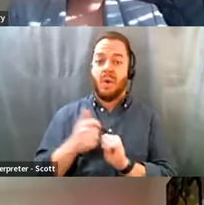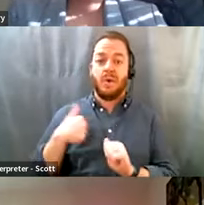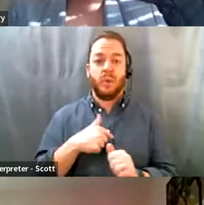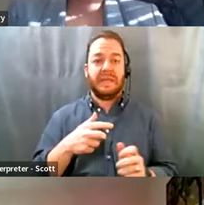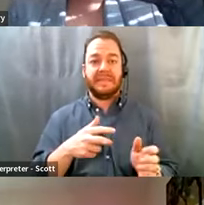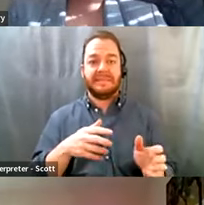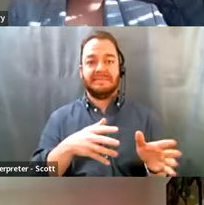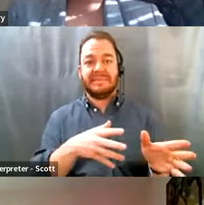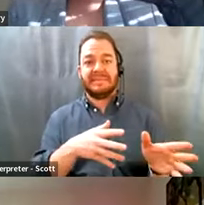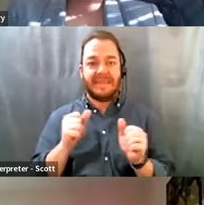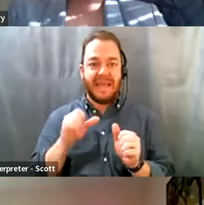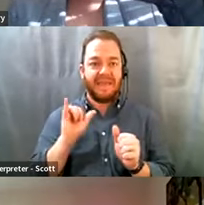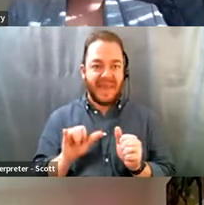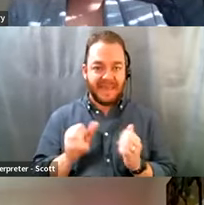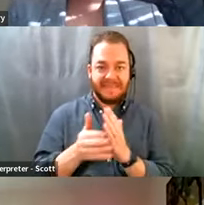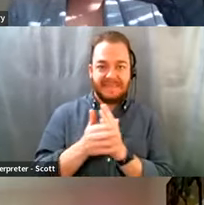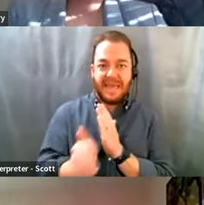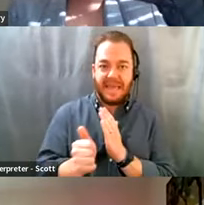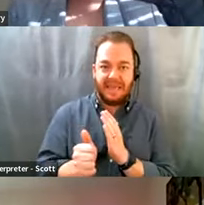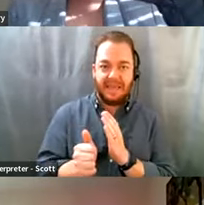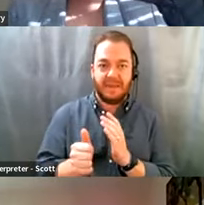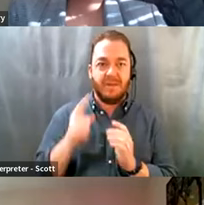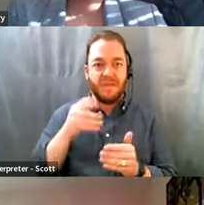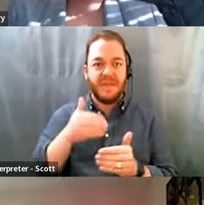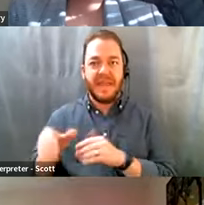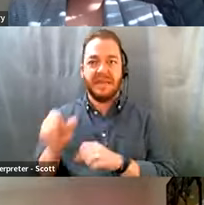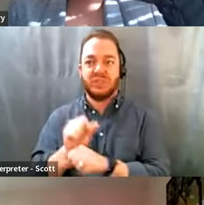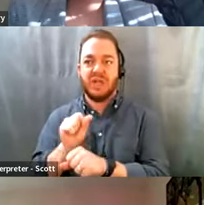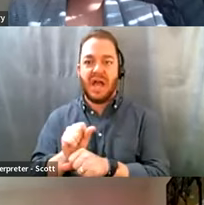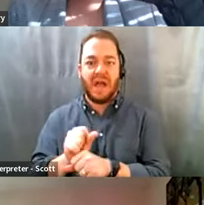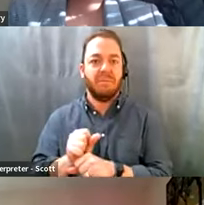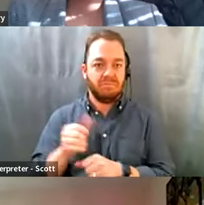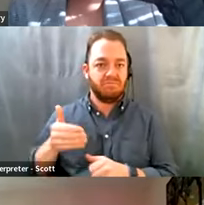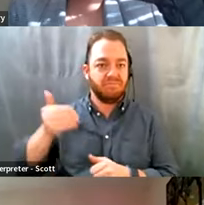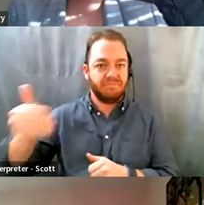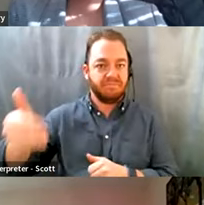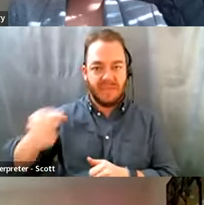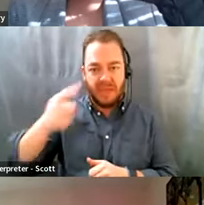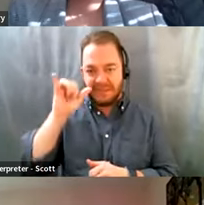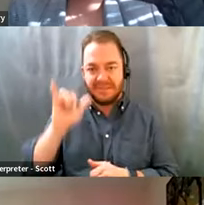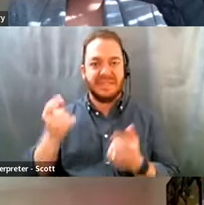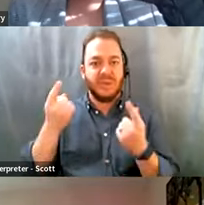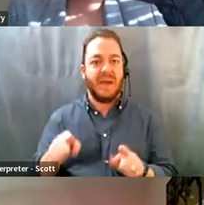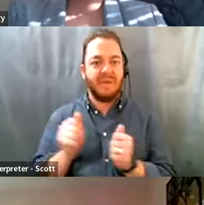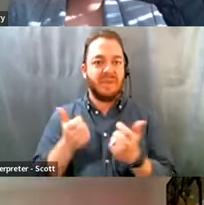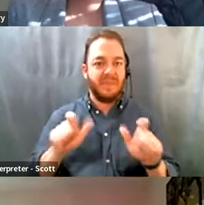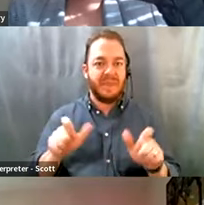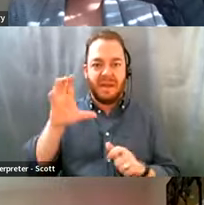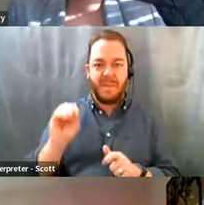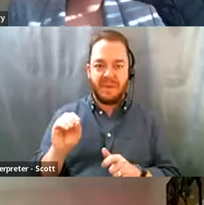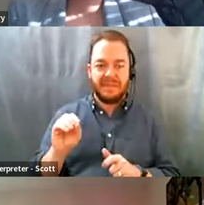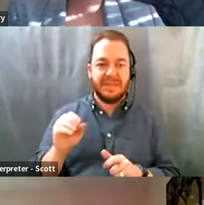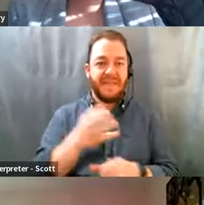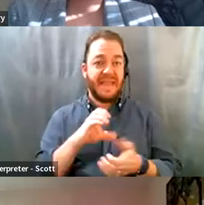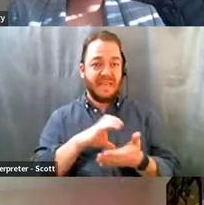take that talent and put it on your next job and your next job? Because essentially that's what happens with big firms. They get checks